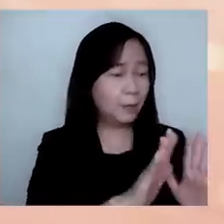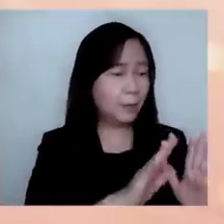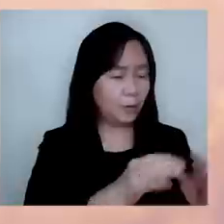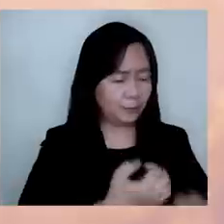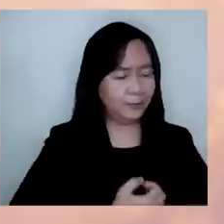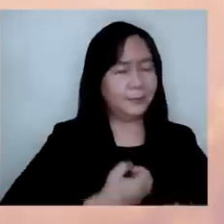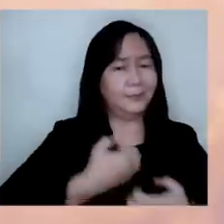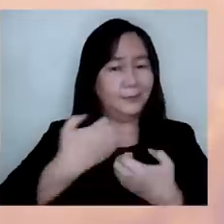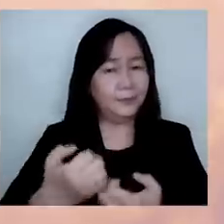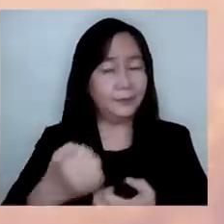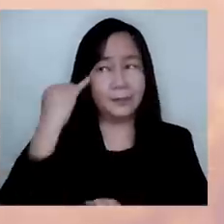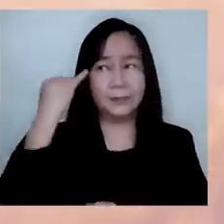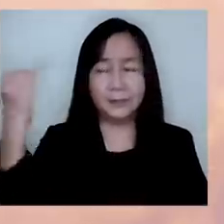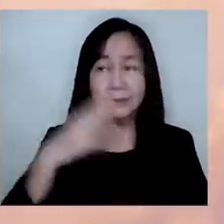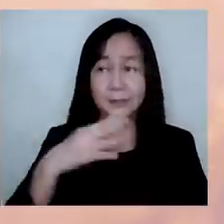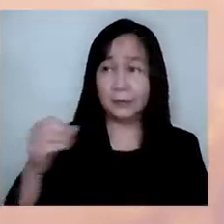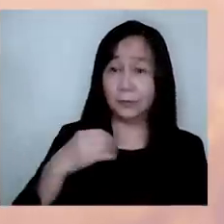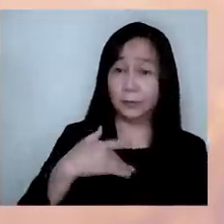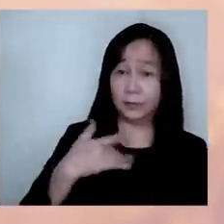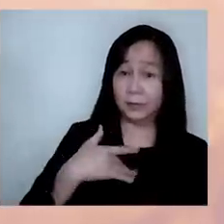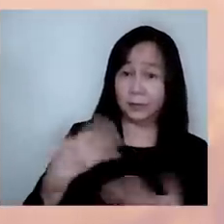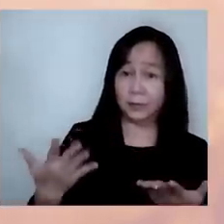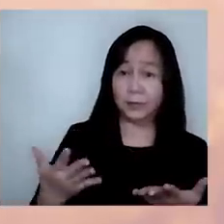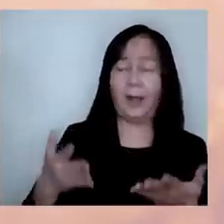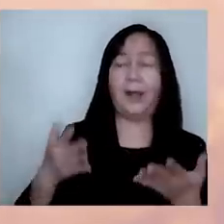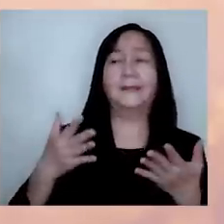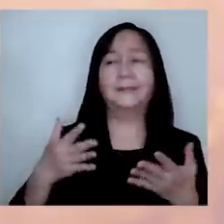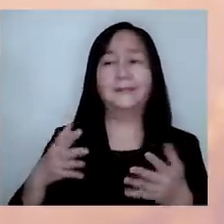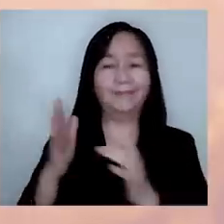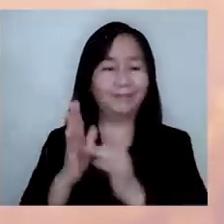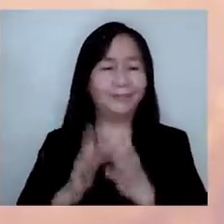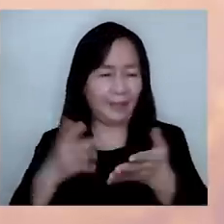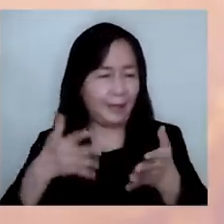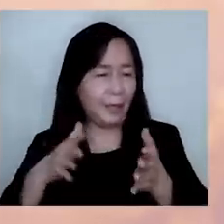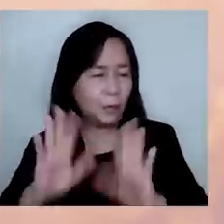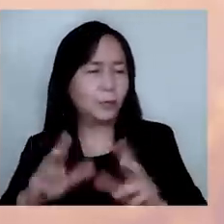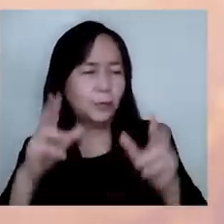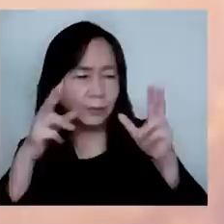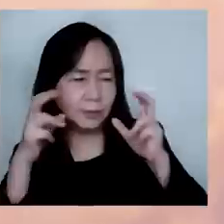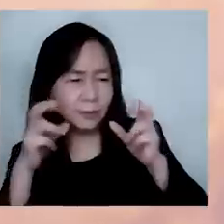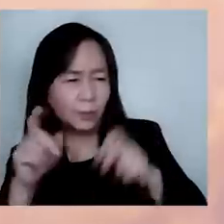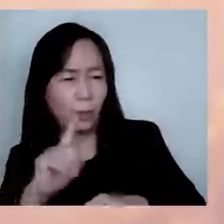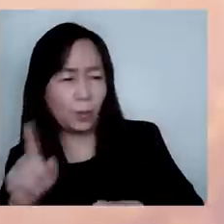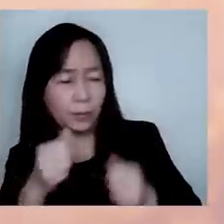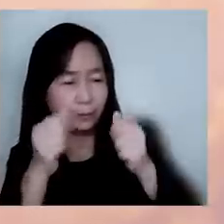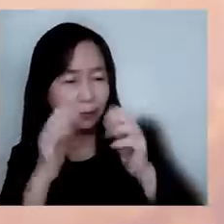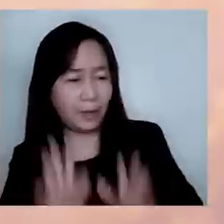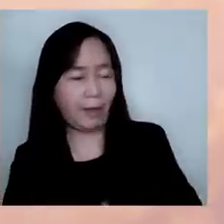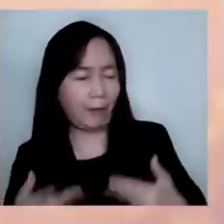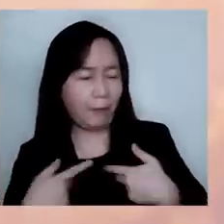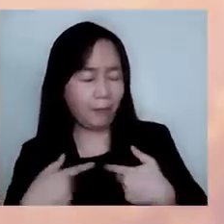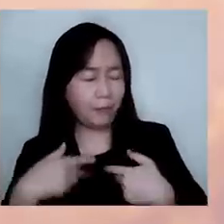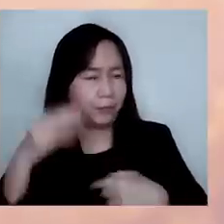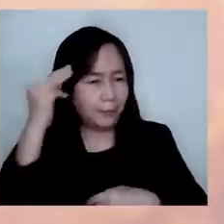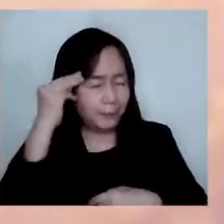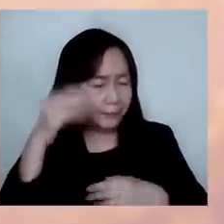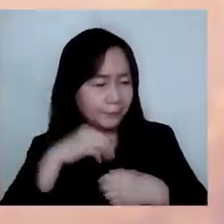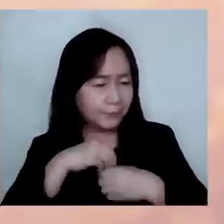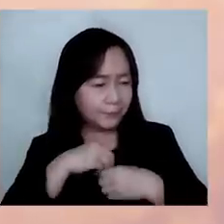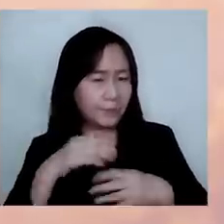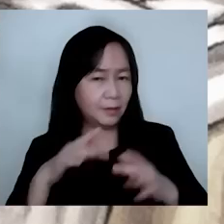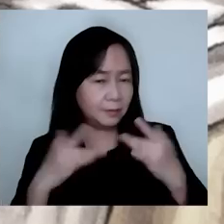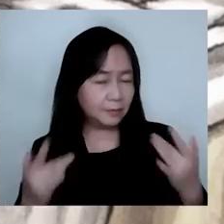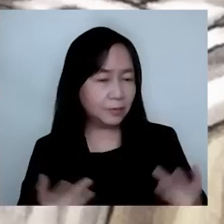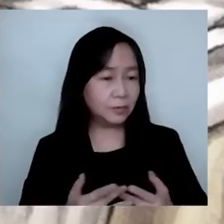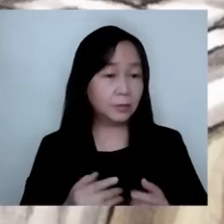feelings this allowed him to listen to what his disciples had in their mind and heart and then